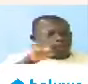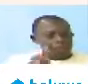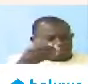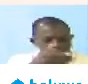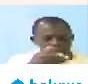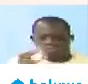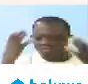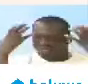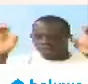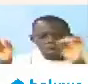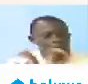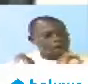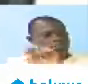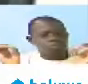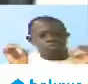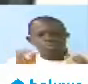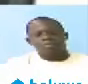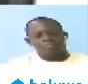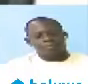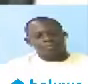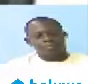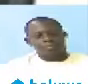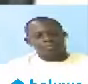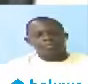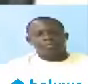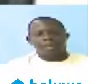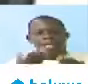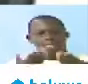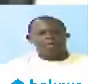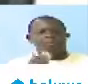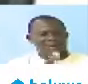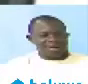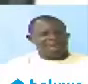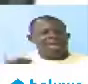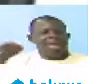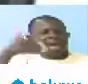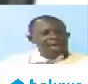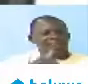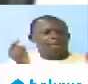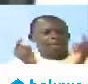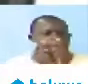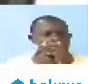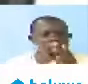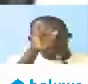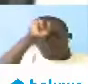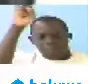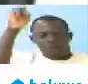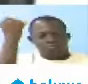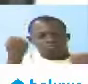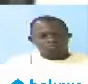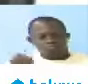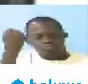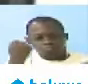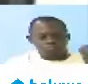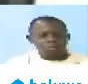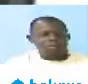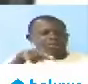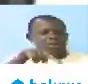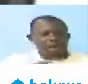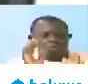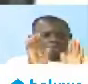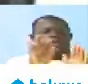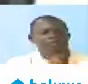So Narra Motol Belori and presidential Motol Belori. And in fact, we met presidential vehicles standing and waiting